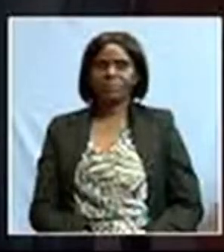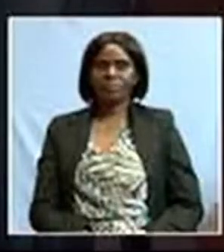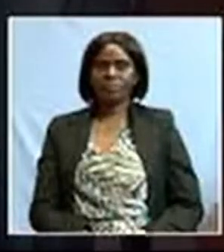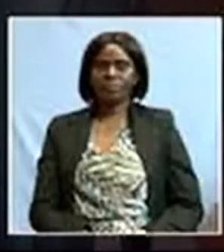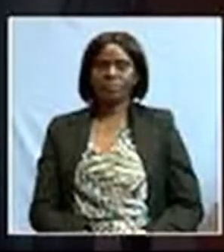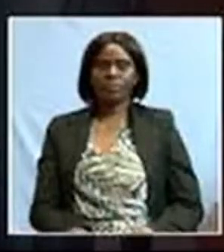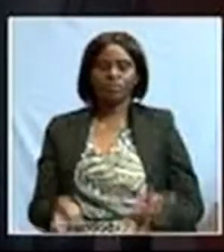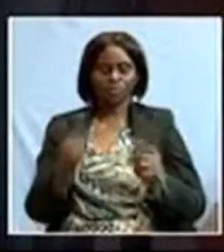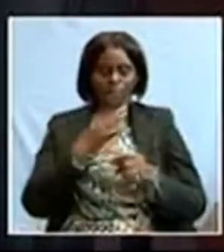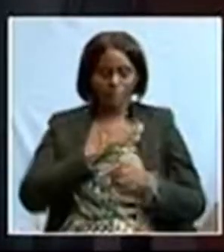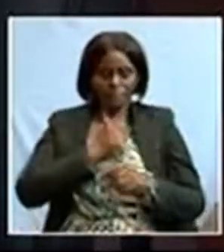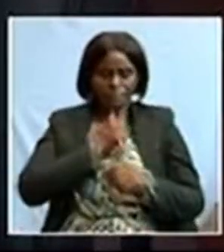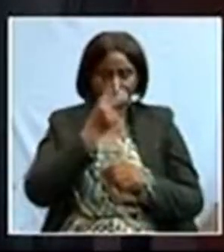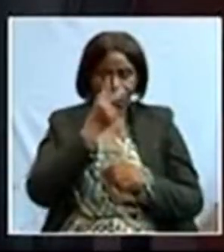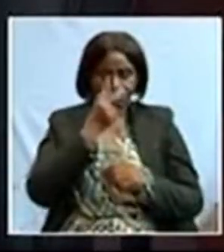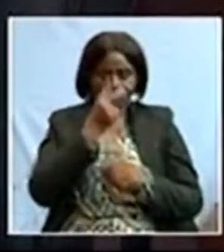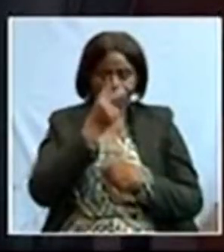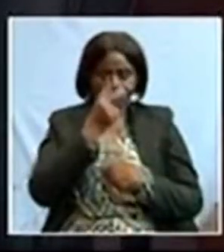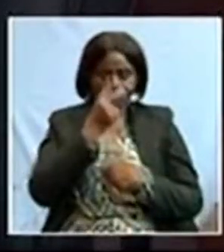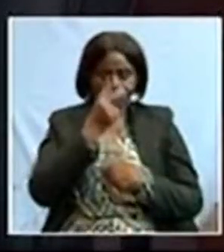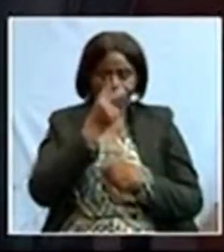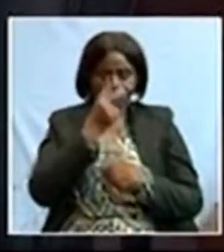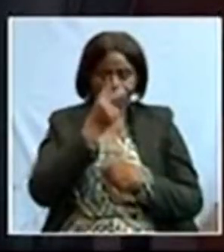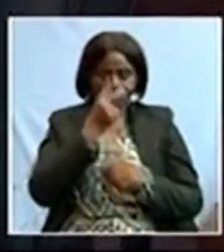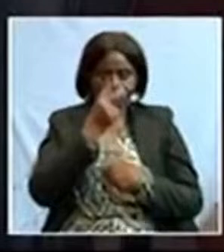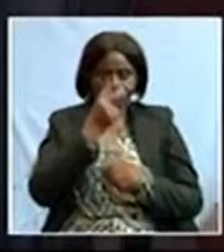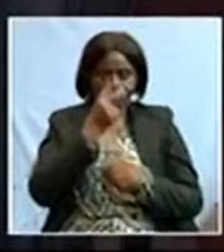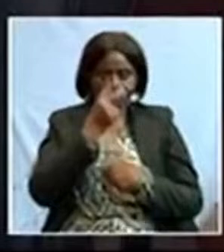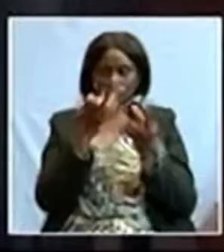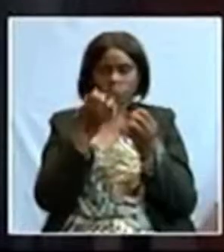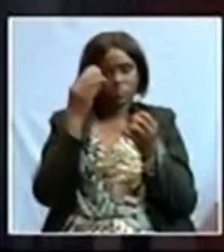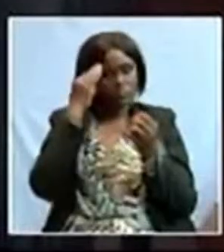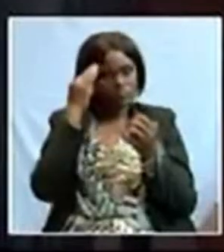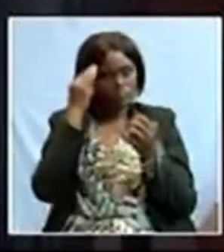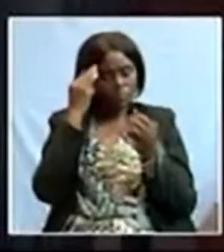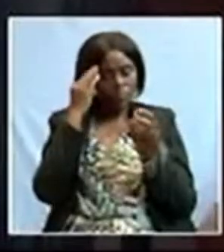When I look at the Appendix 10, I want to know